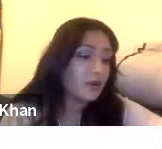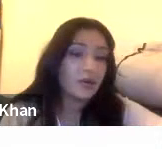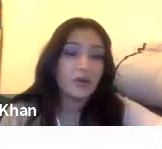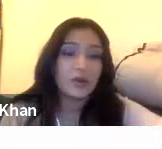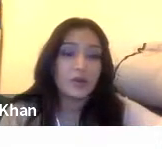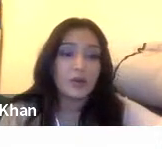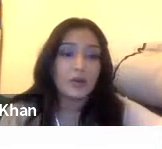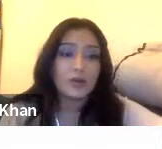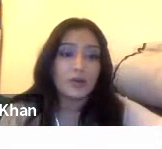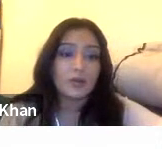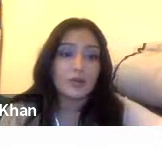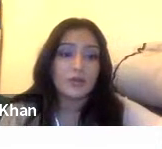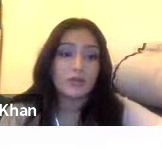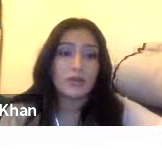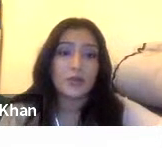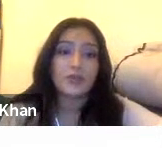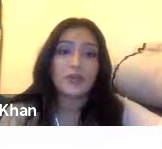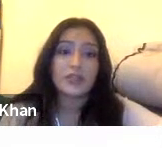6:09.